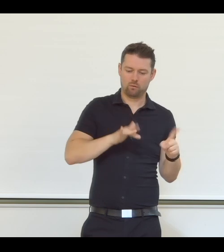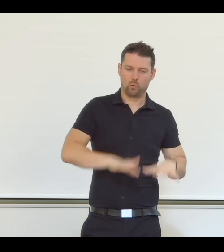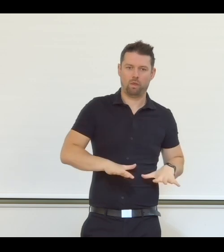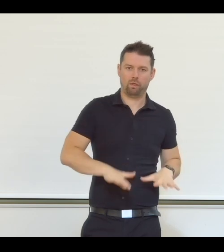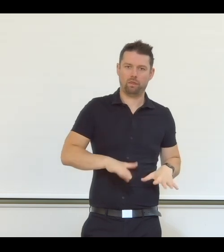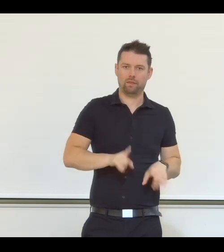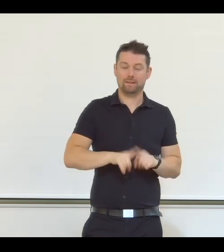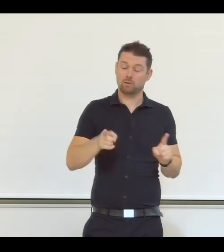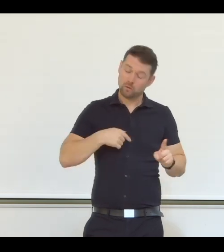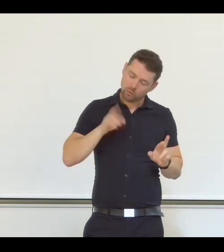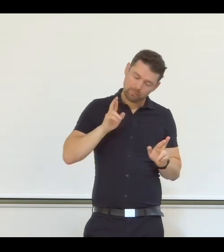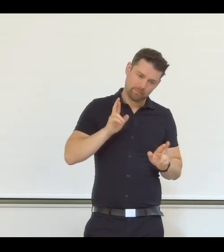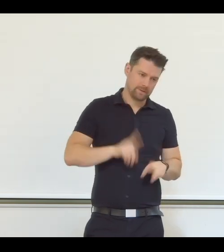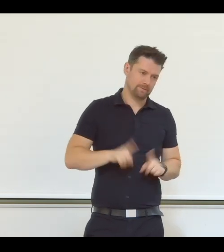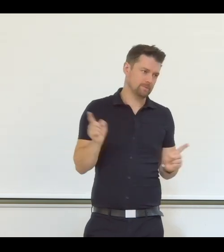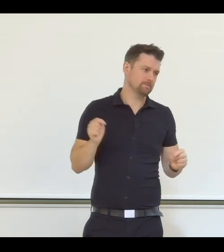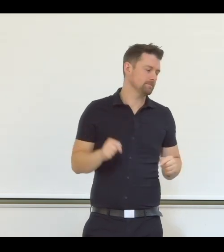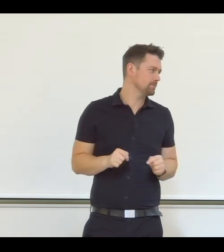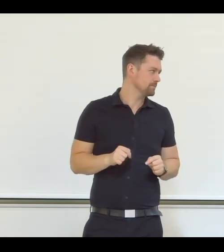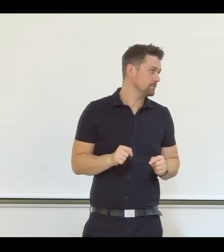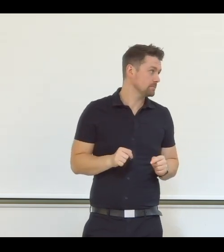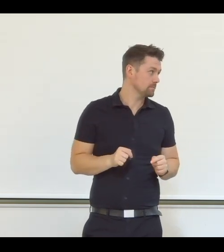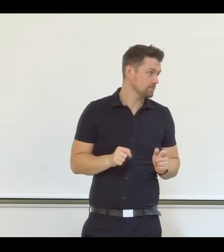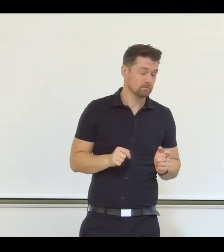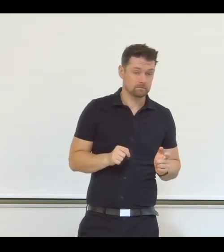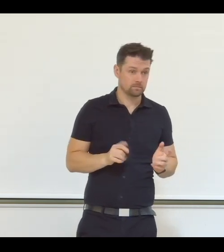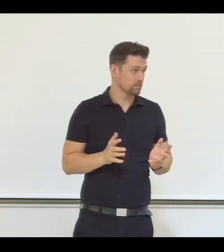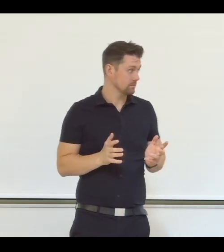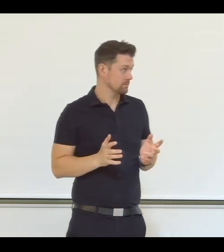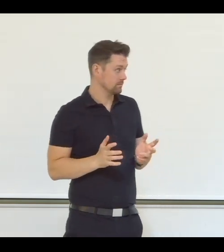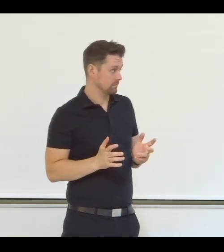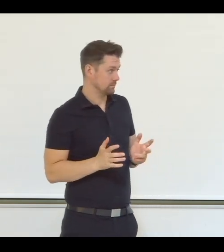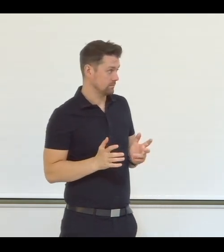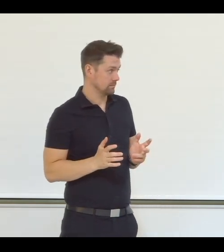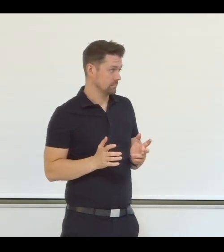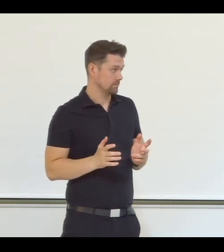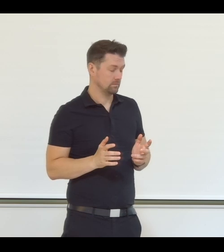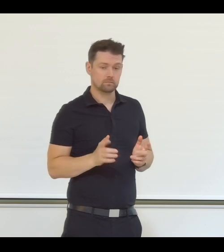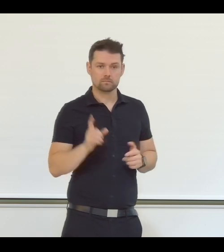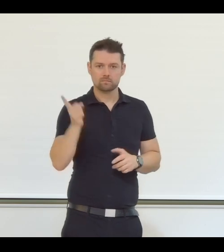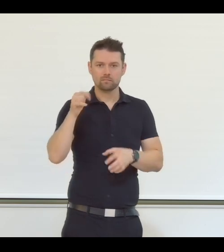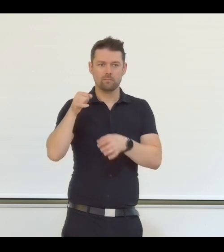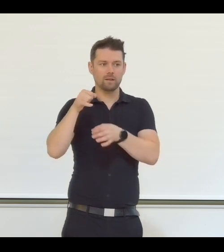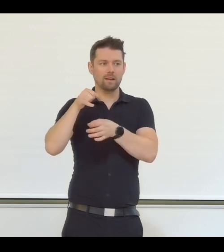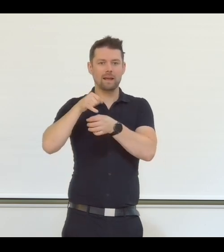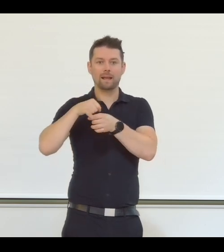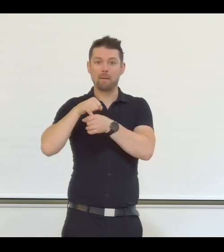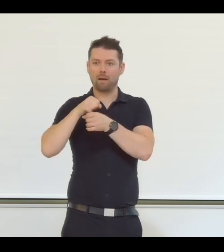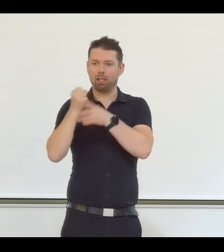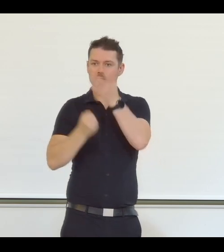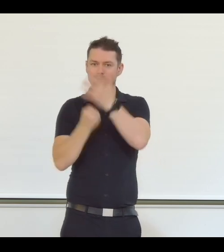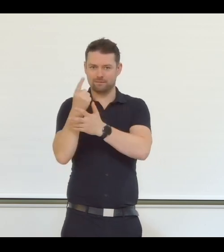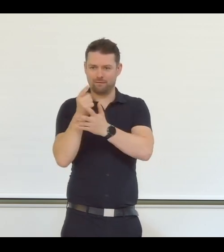on Earth, I hope. The question, one question is like, what kind of chemicals are even generated, because reactions occur differently.